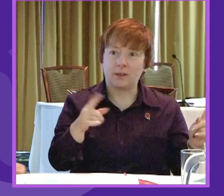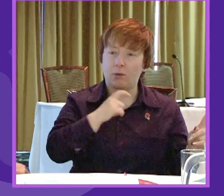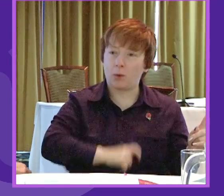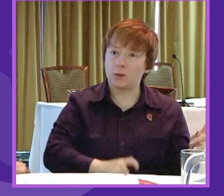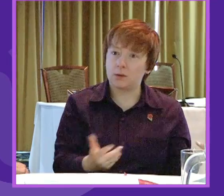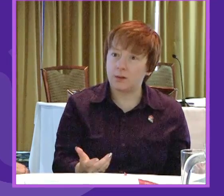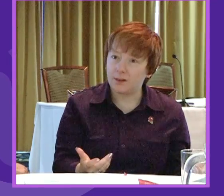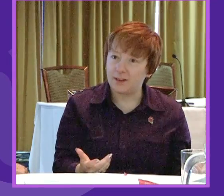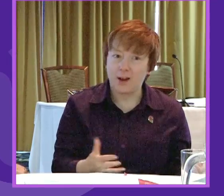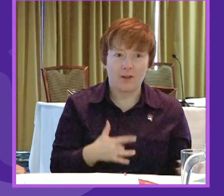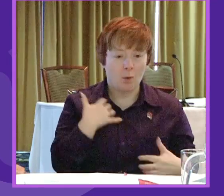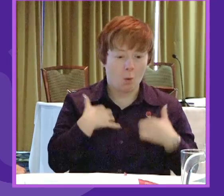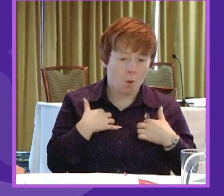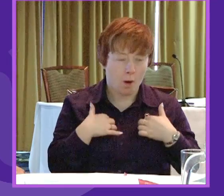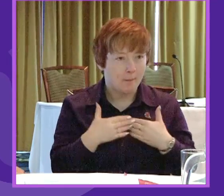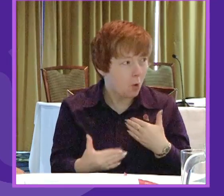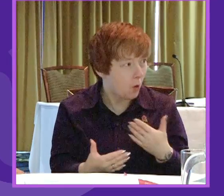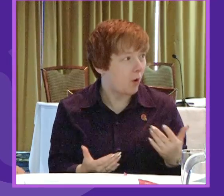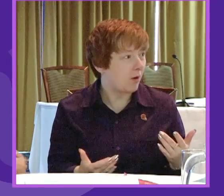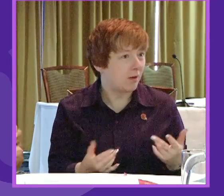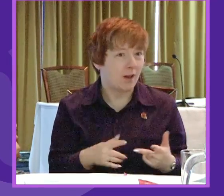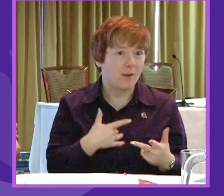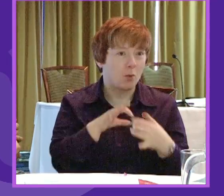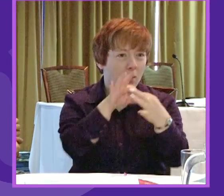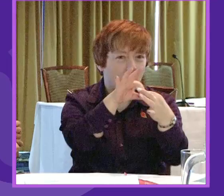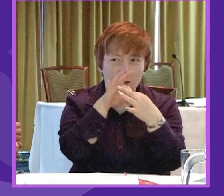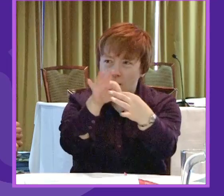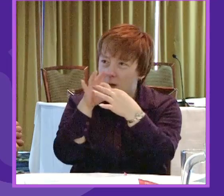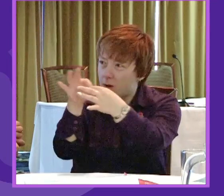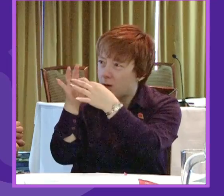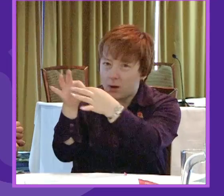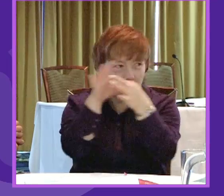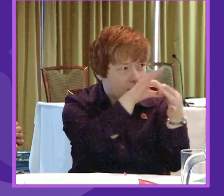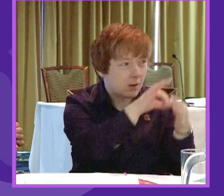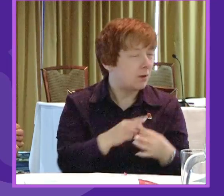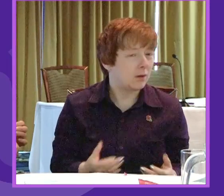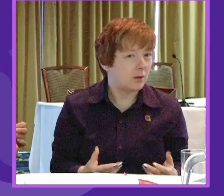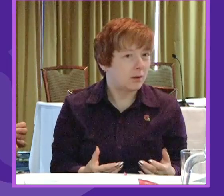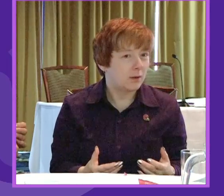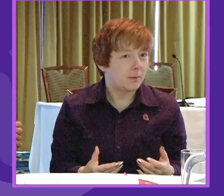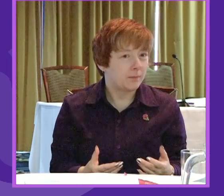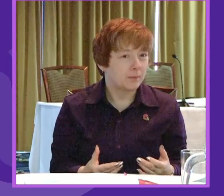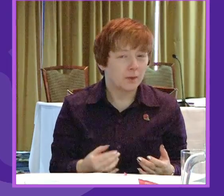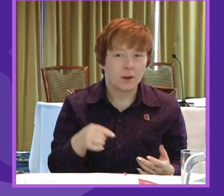I feel completely different. I feel re-energized, I feel connected.